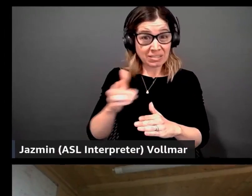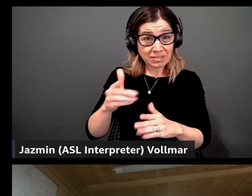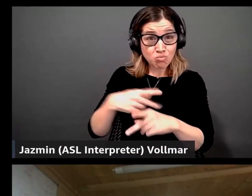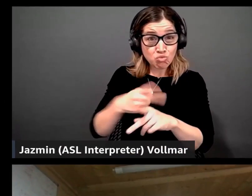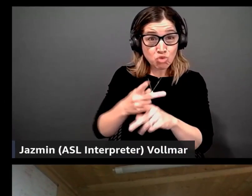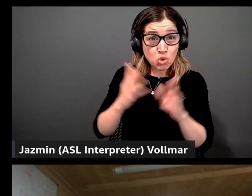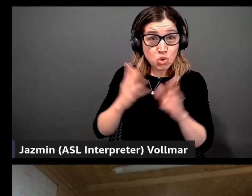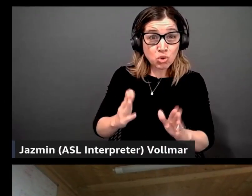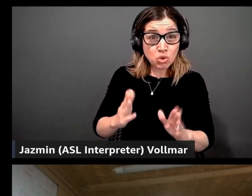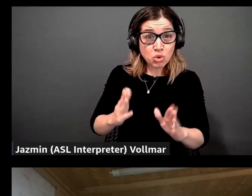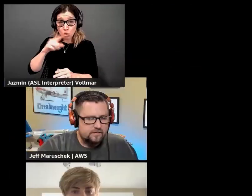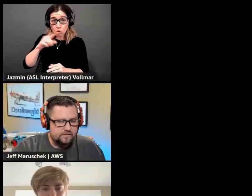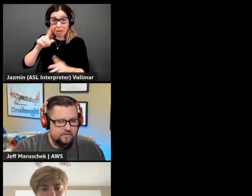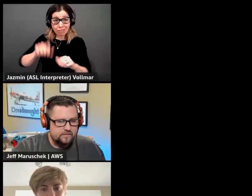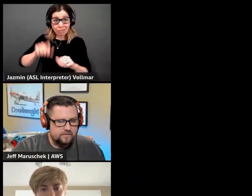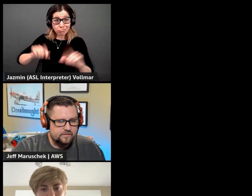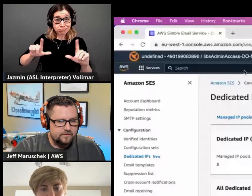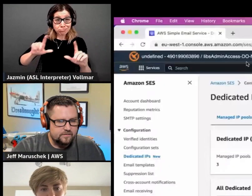up Glenn's screen?